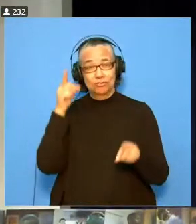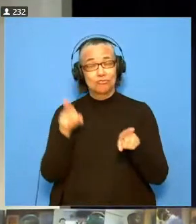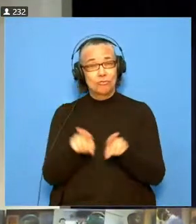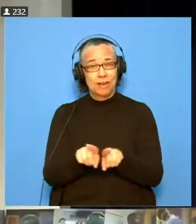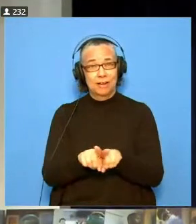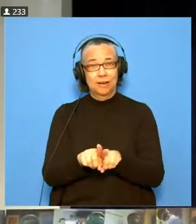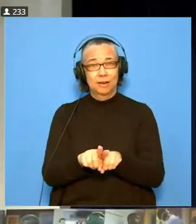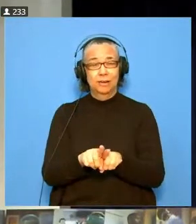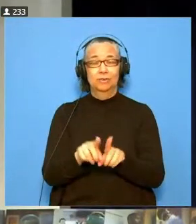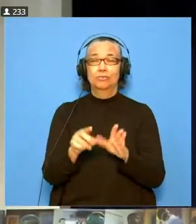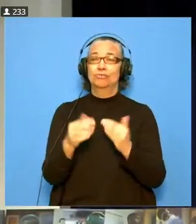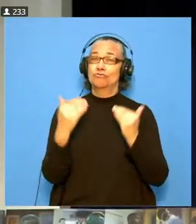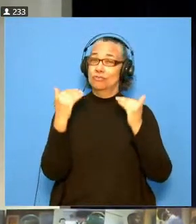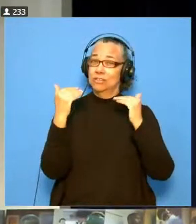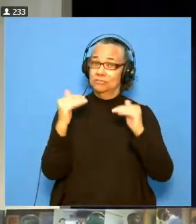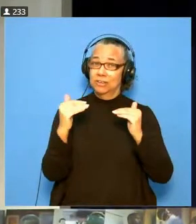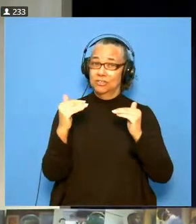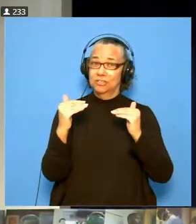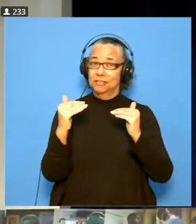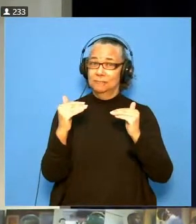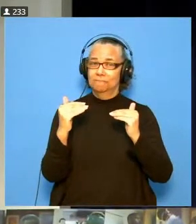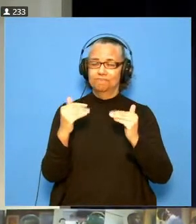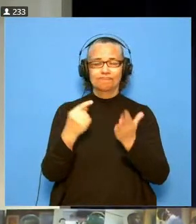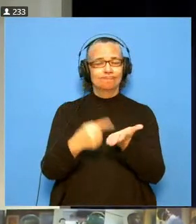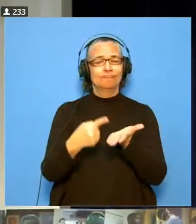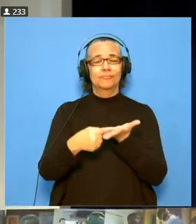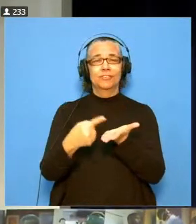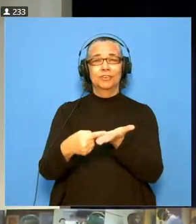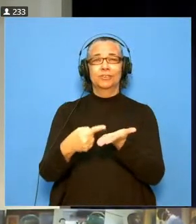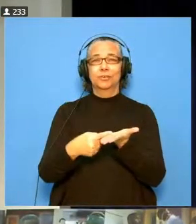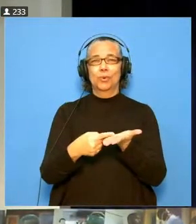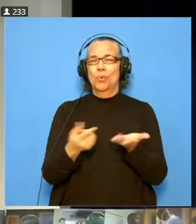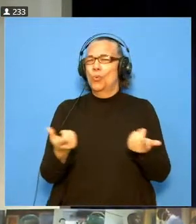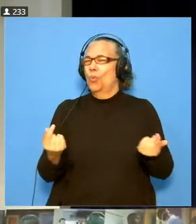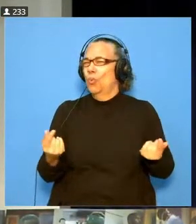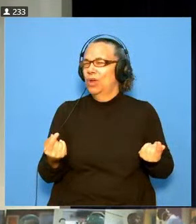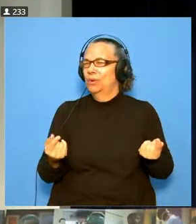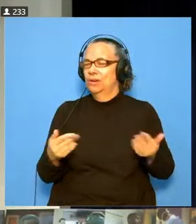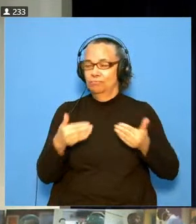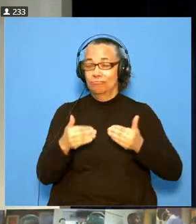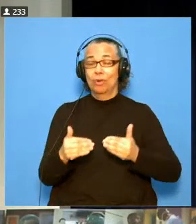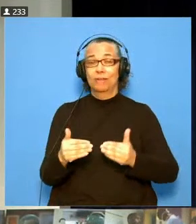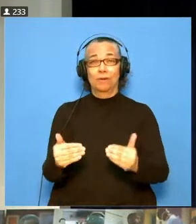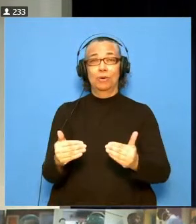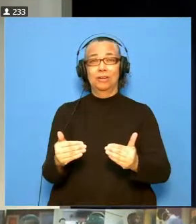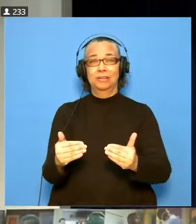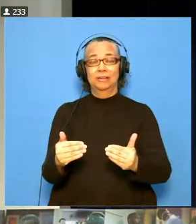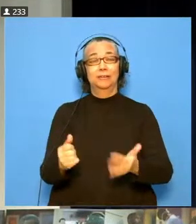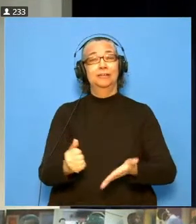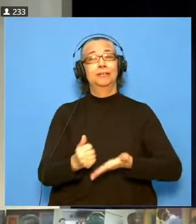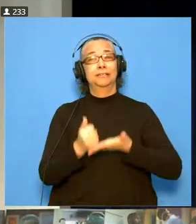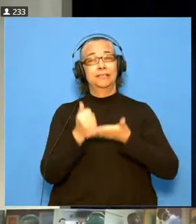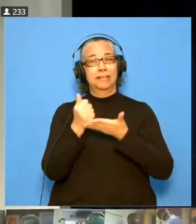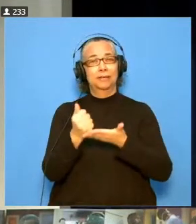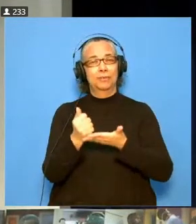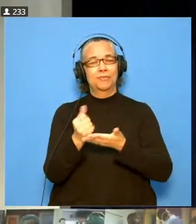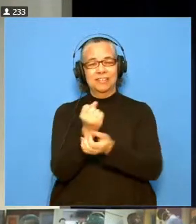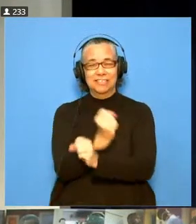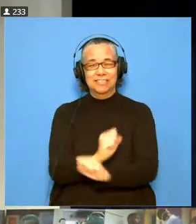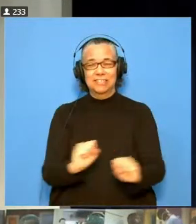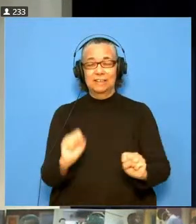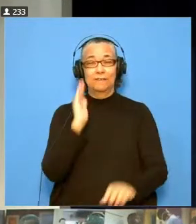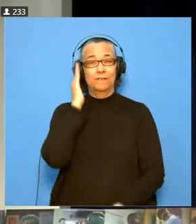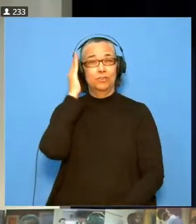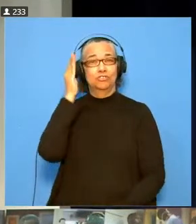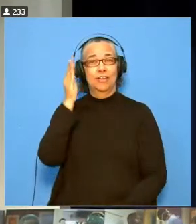the restrictions that are in place and discuss measures that we will take going forward to help us ensure that we secure a safe future